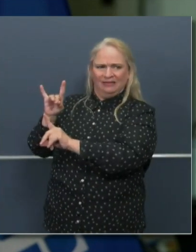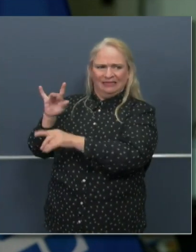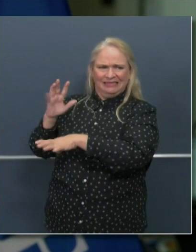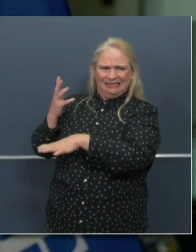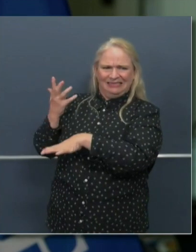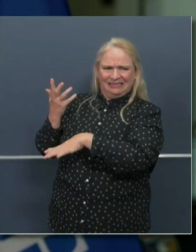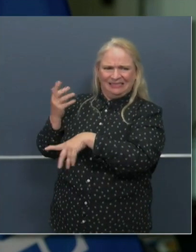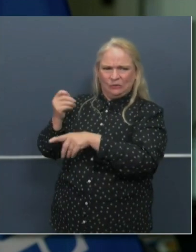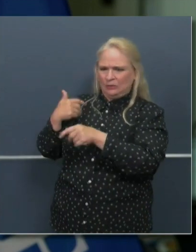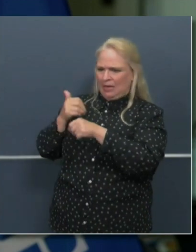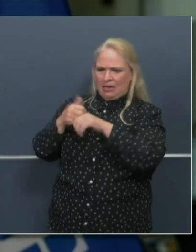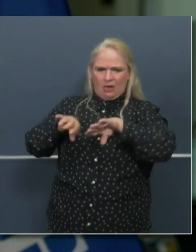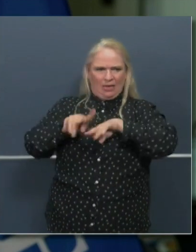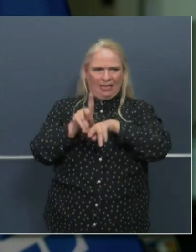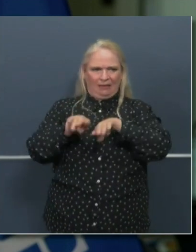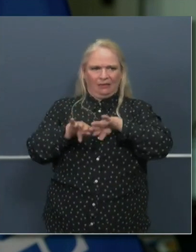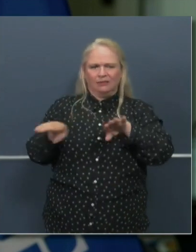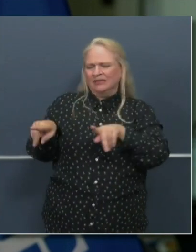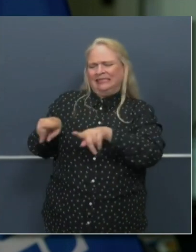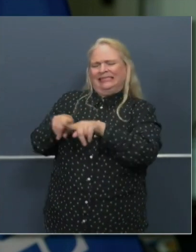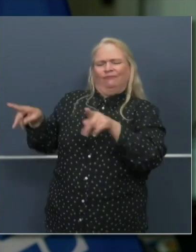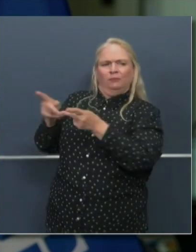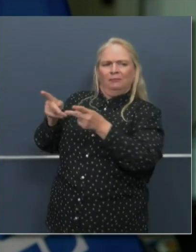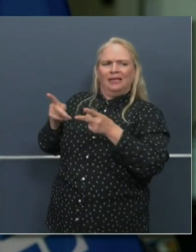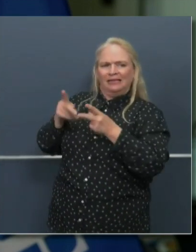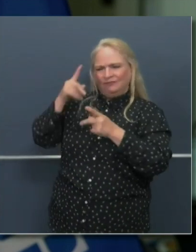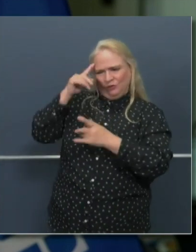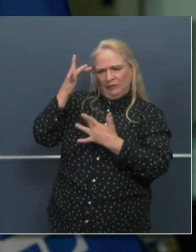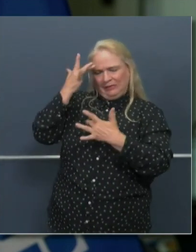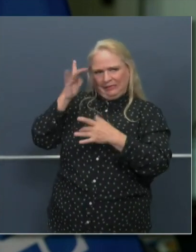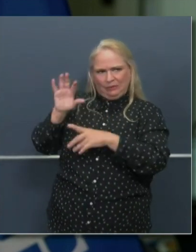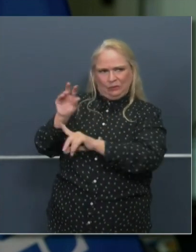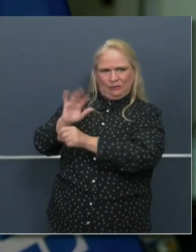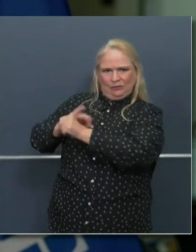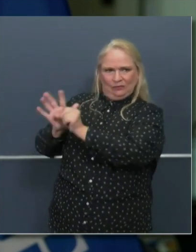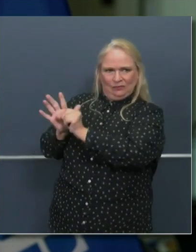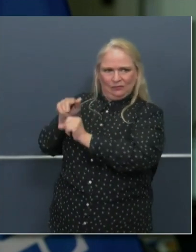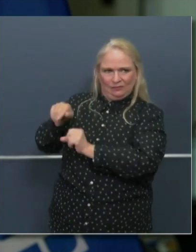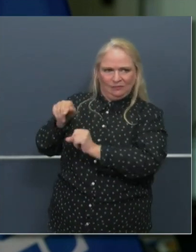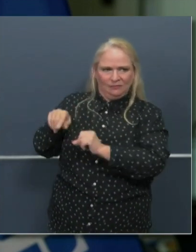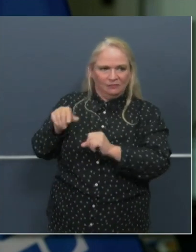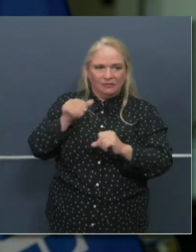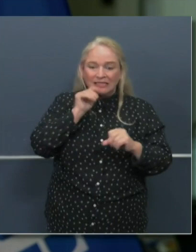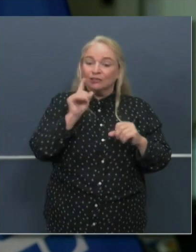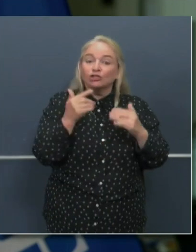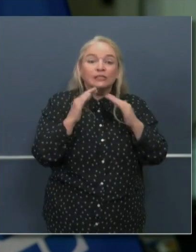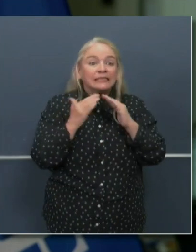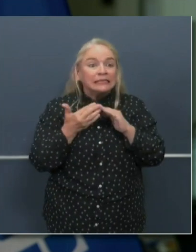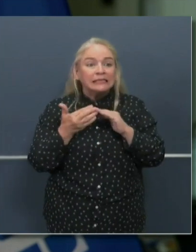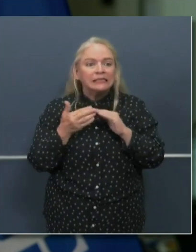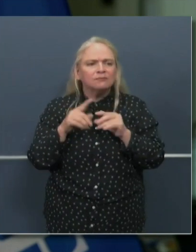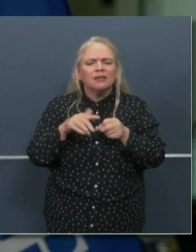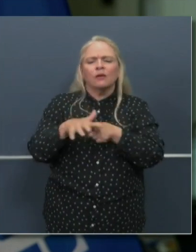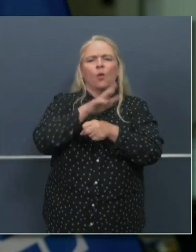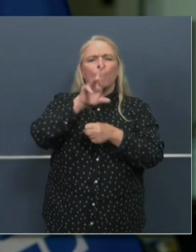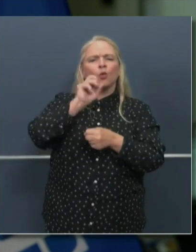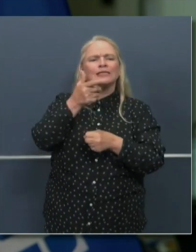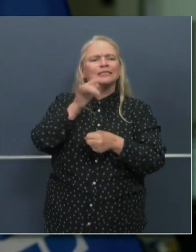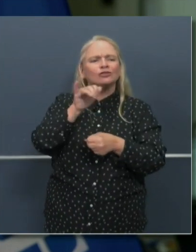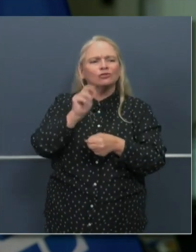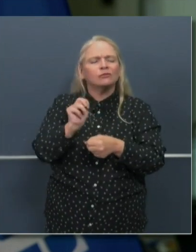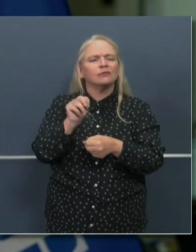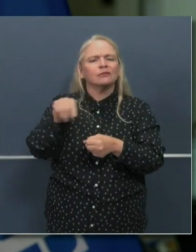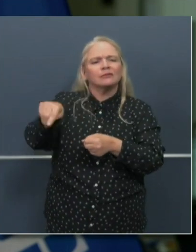our local health officials because we've got to be able to do that regionally as well. And of course, our partnership with the state. And